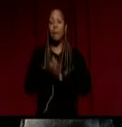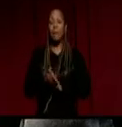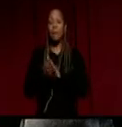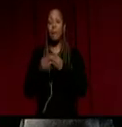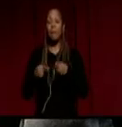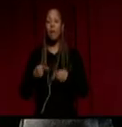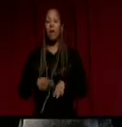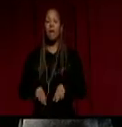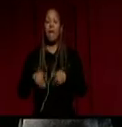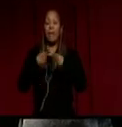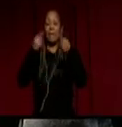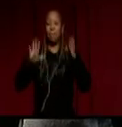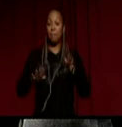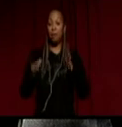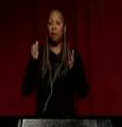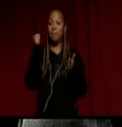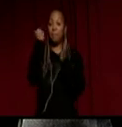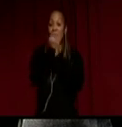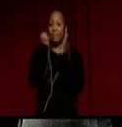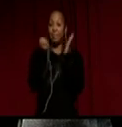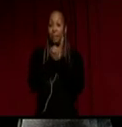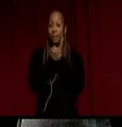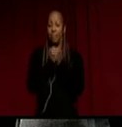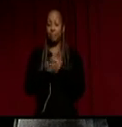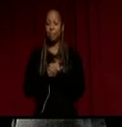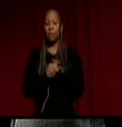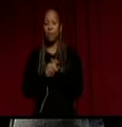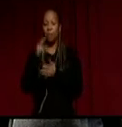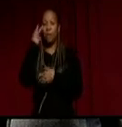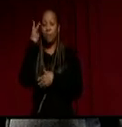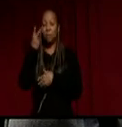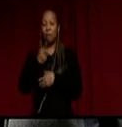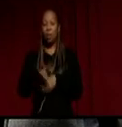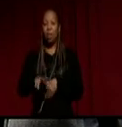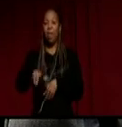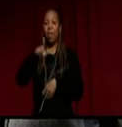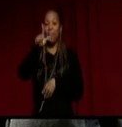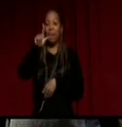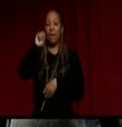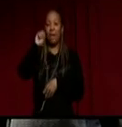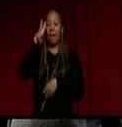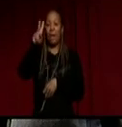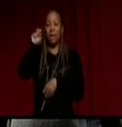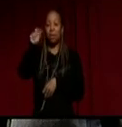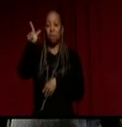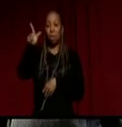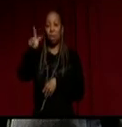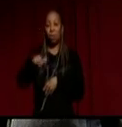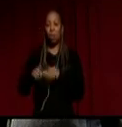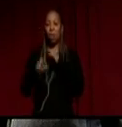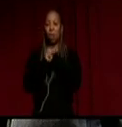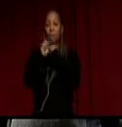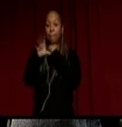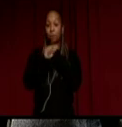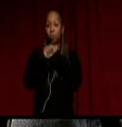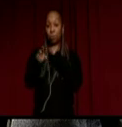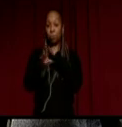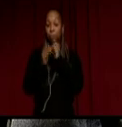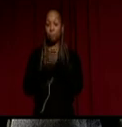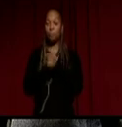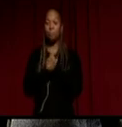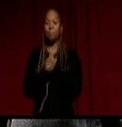enemy of the state. The only other, I thought about when I saw the Lysol commercial, I thought about going with